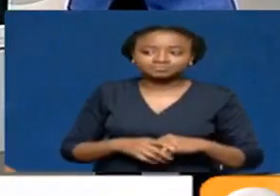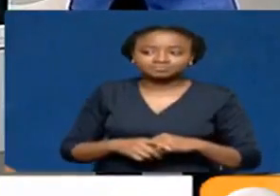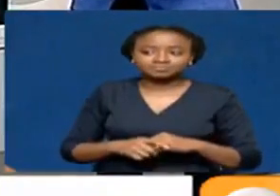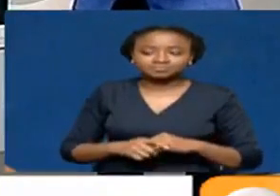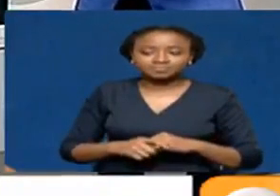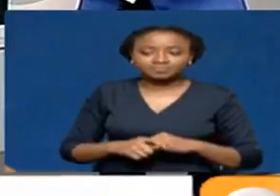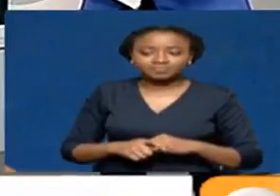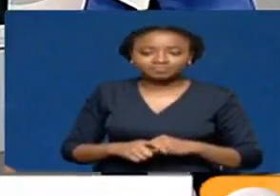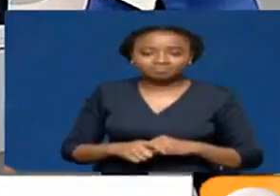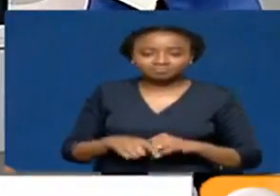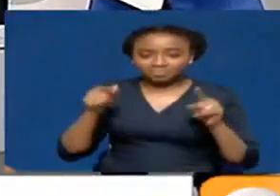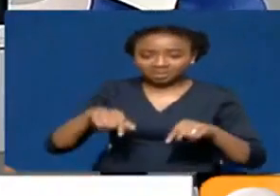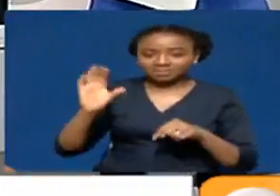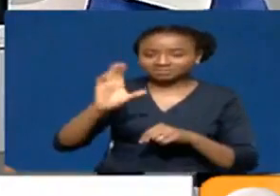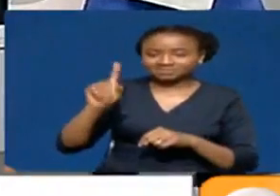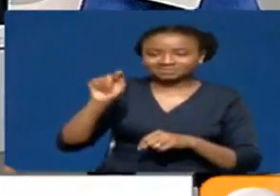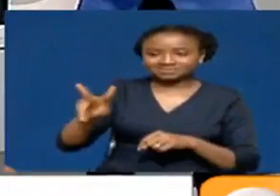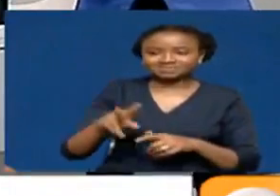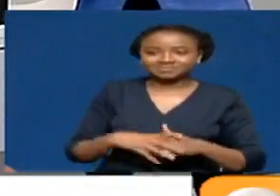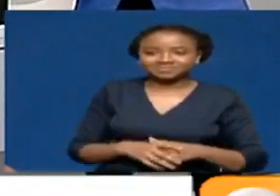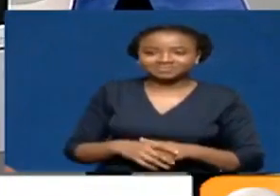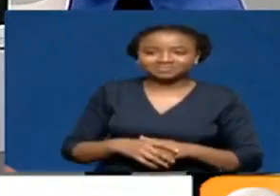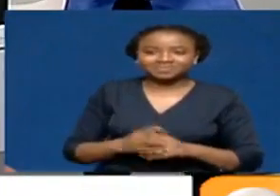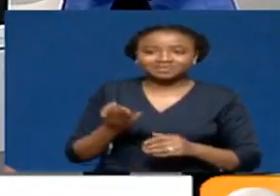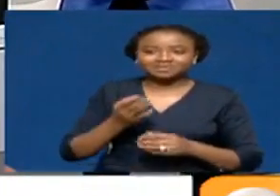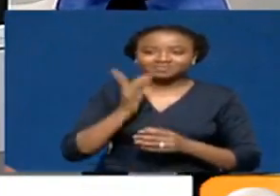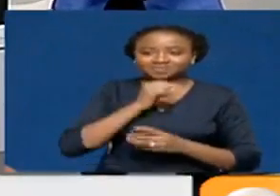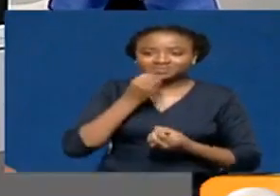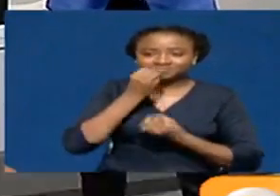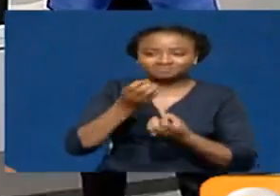coverage in the way only we can here on Citizen Television. That's my explainer tonight.